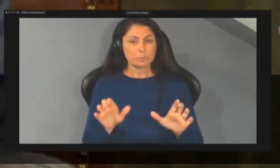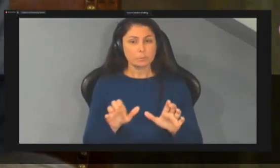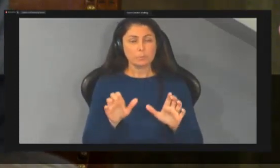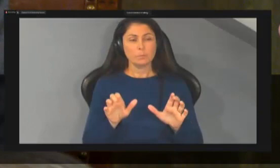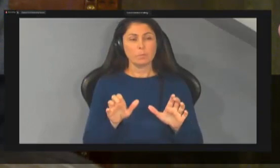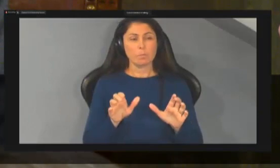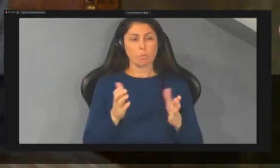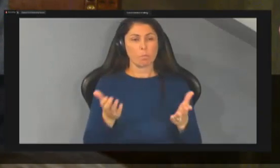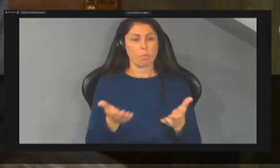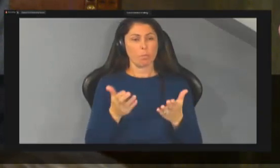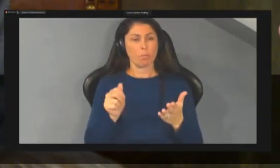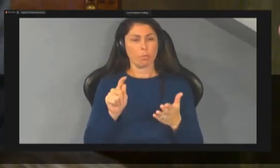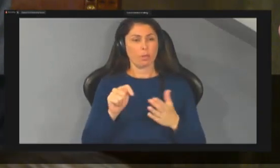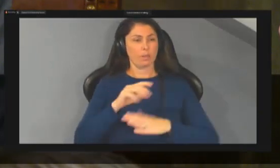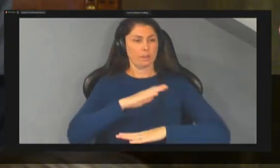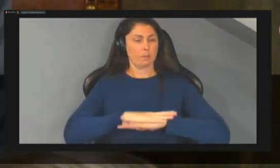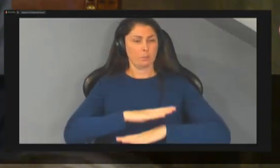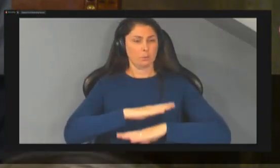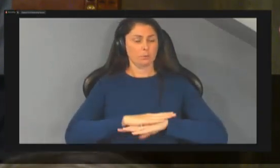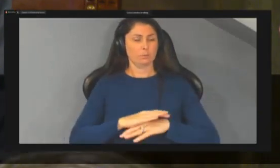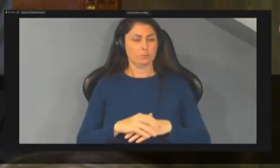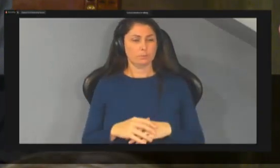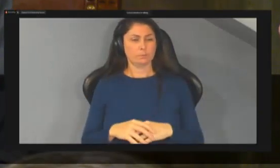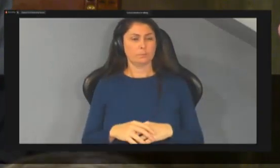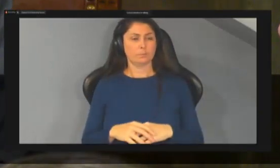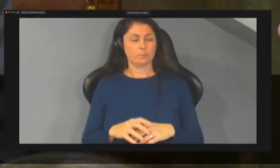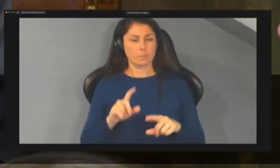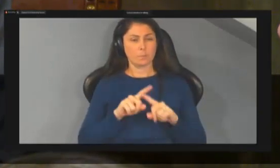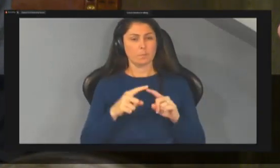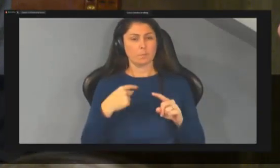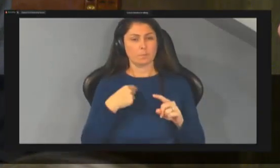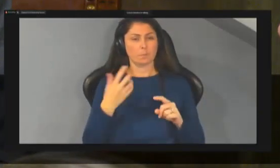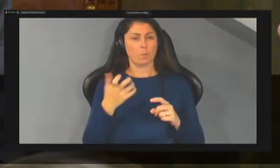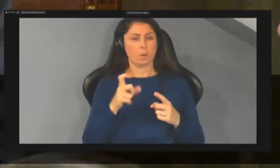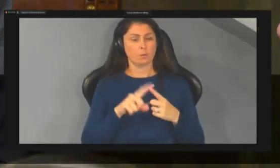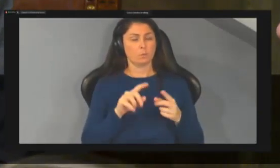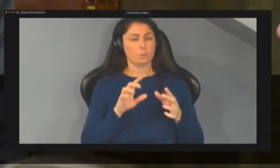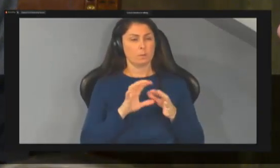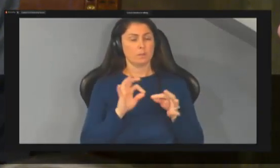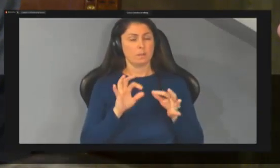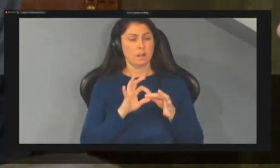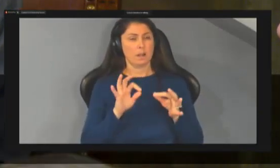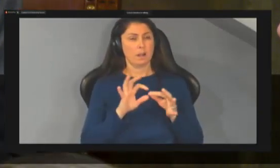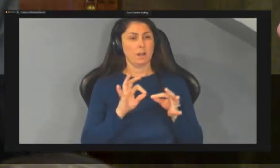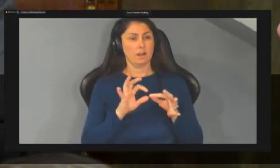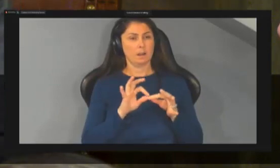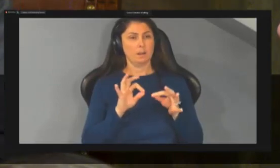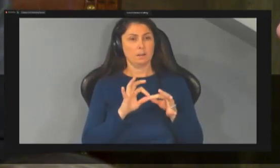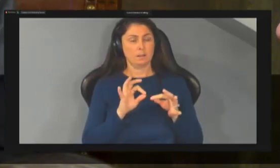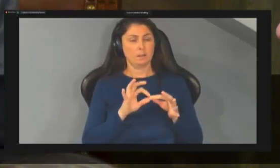here at the table, right? But I do want to say that as far as